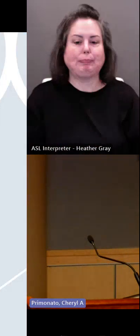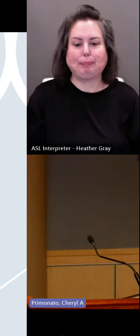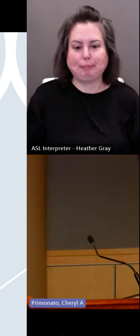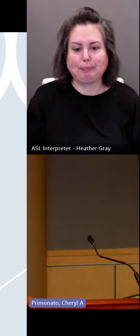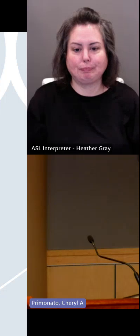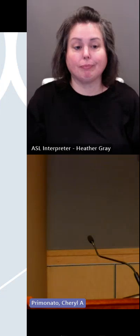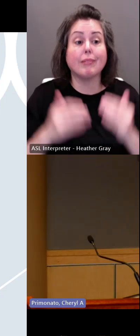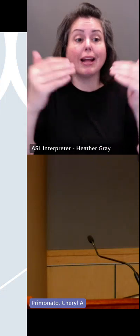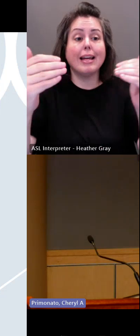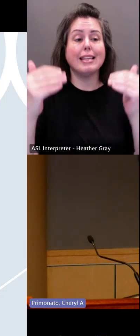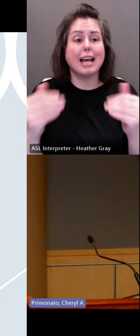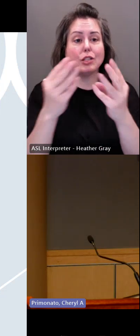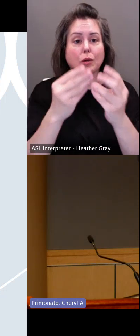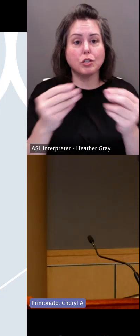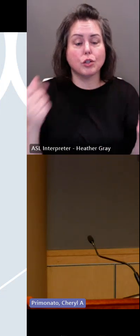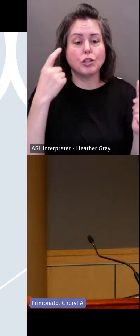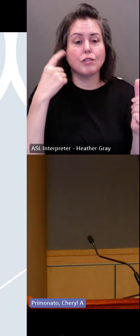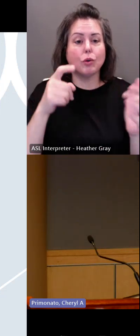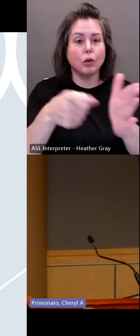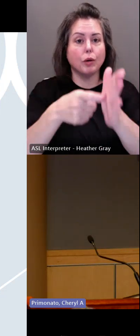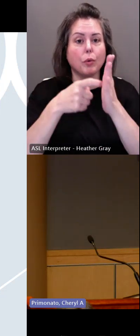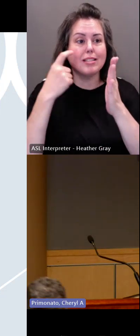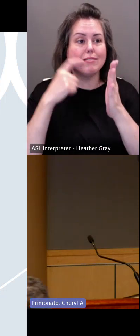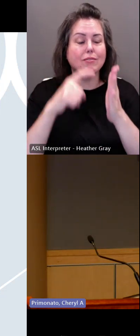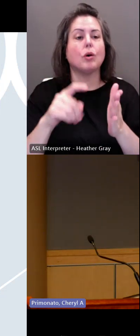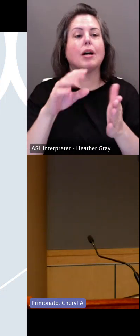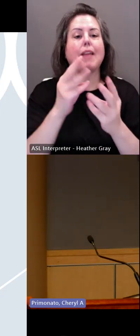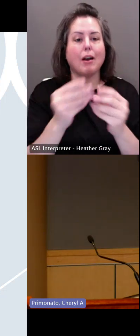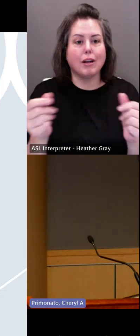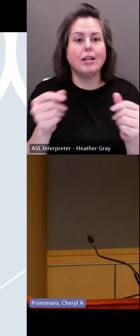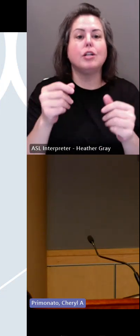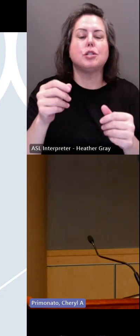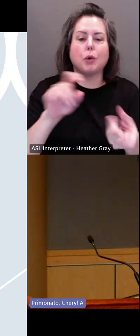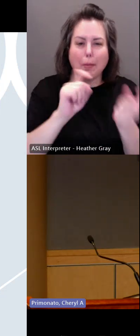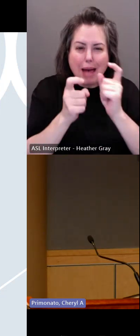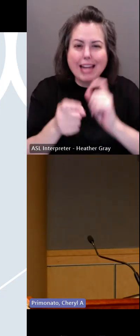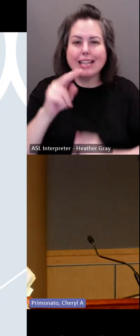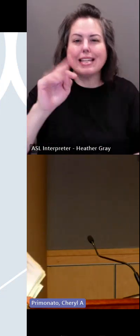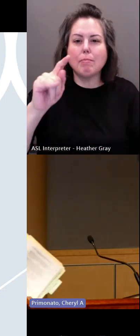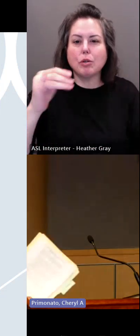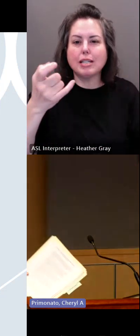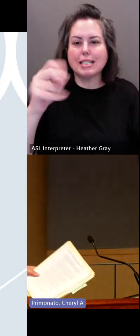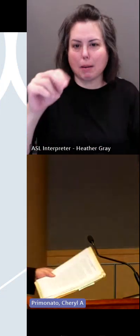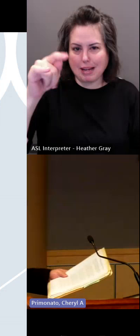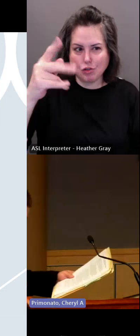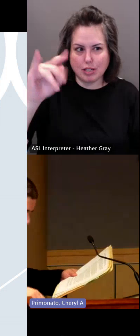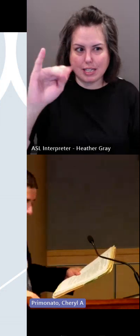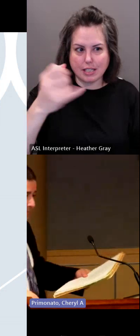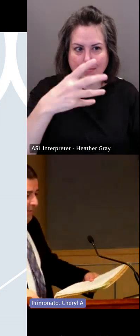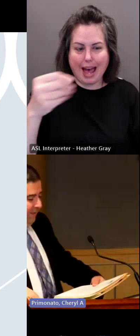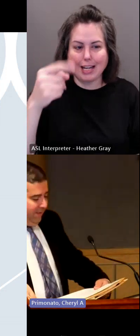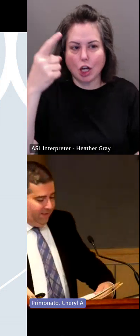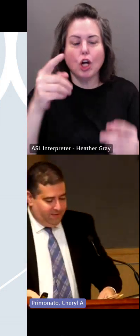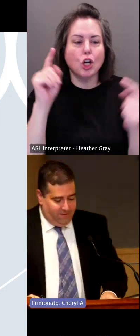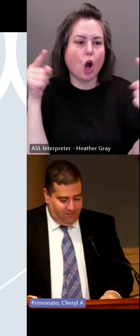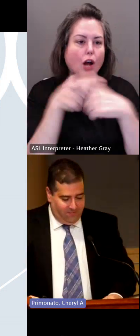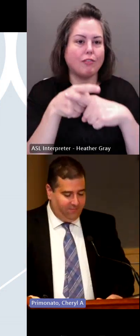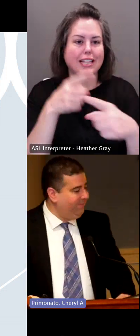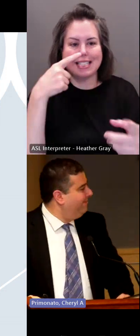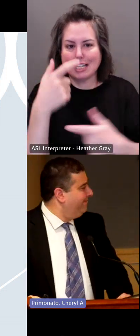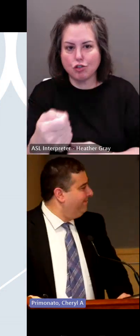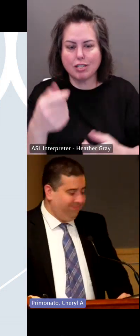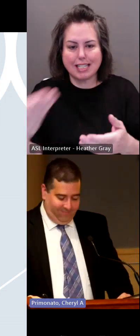The next resolution is a request for authorization to amend nepotism, patronage, and conflicts of interest in hiring and employment policy.